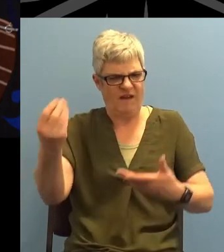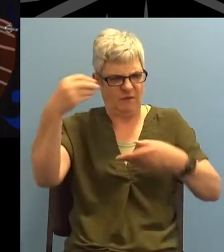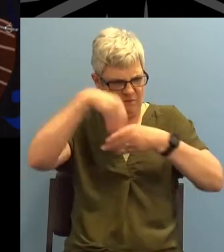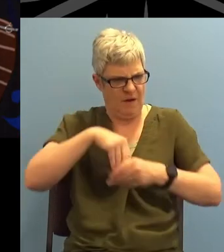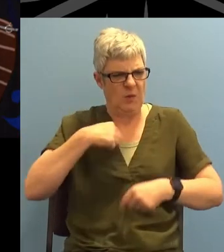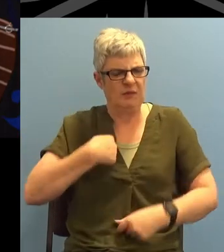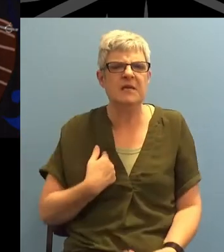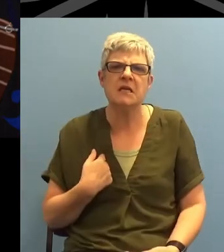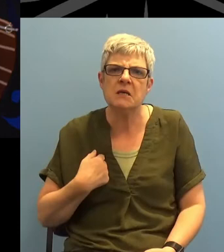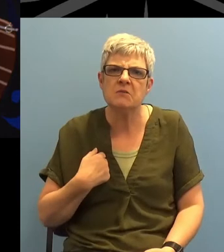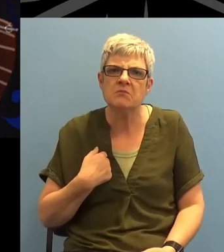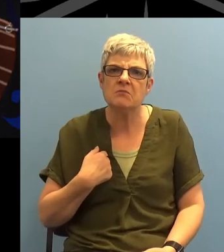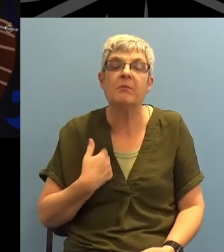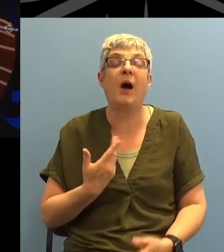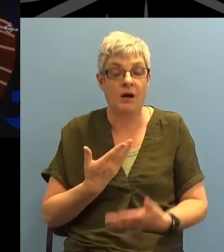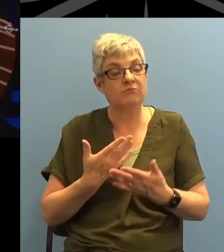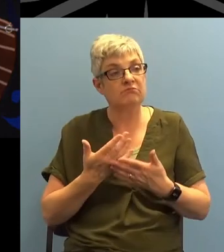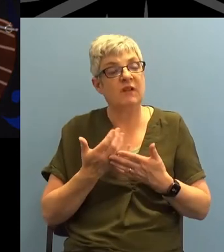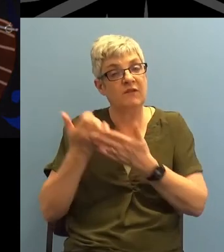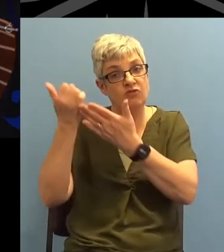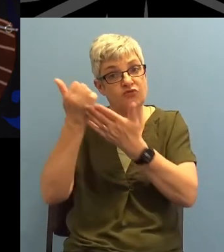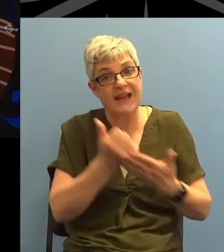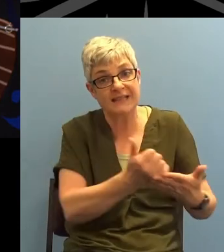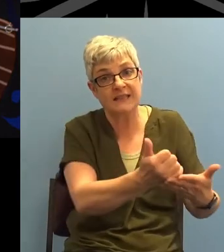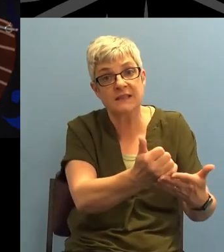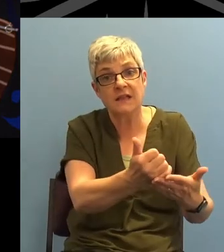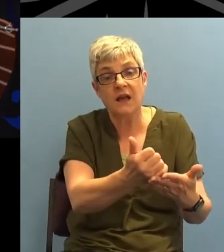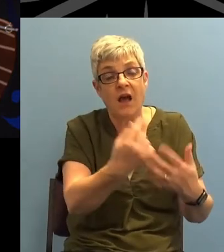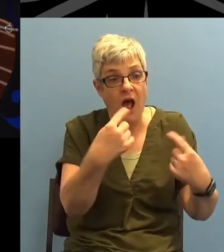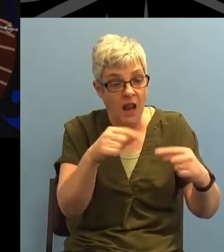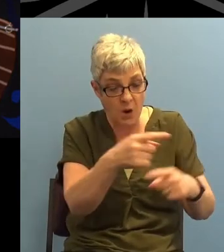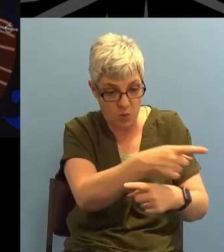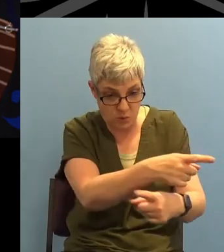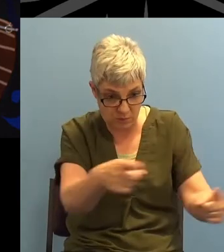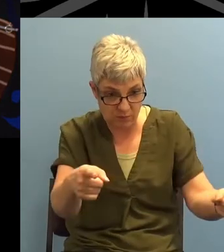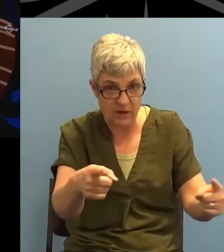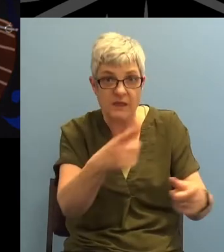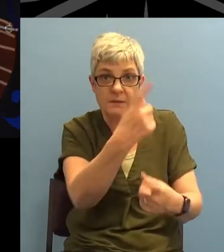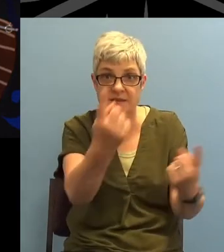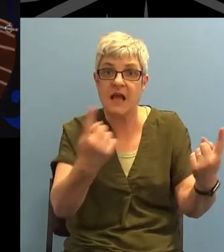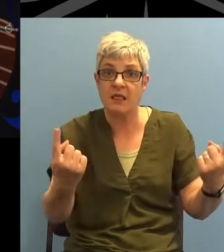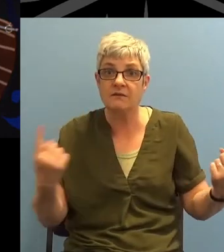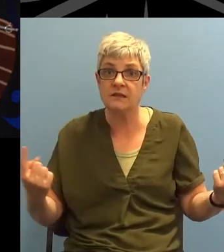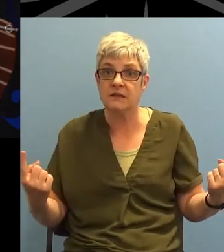but having grace enough to allow them to be who they are,